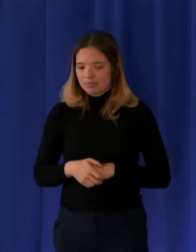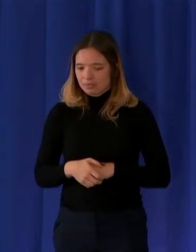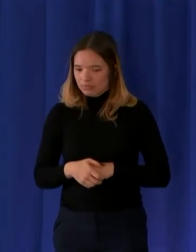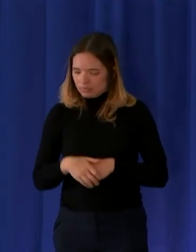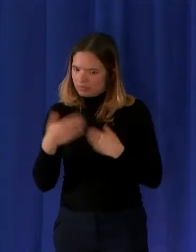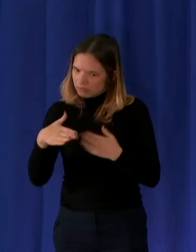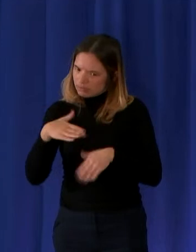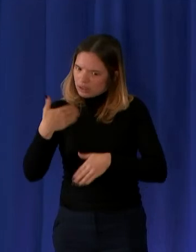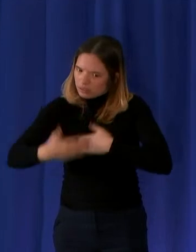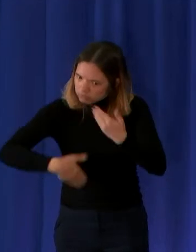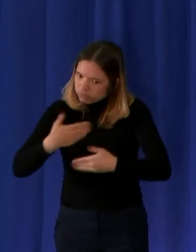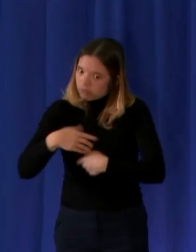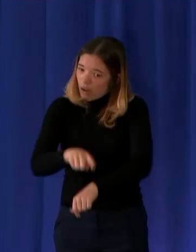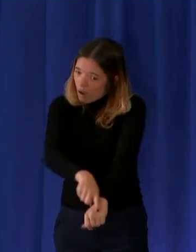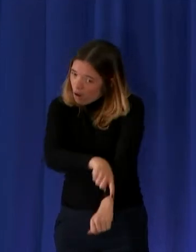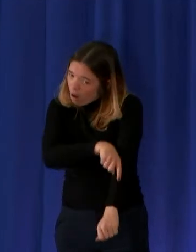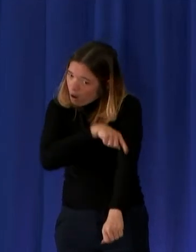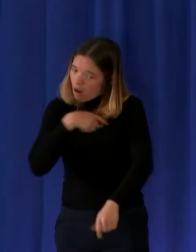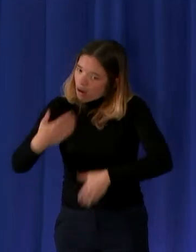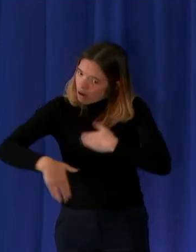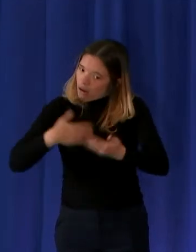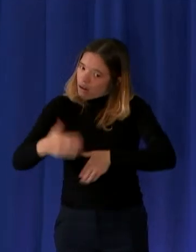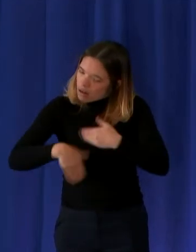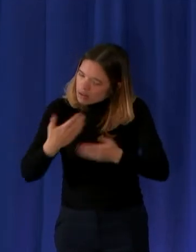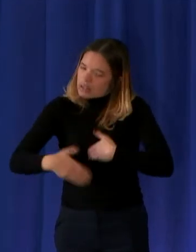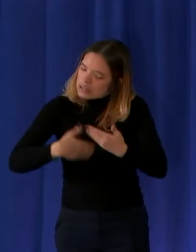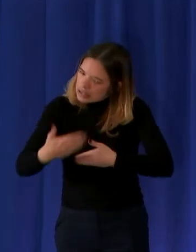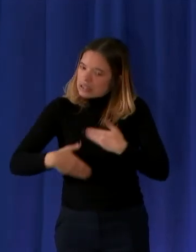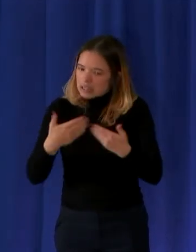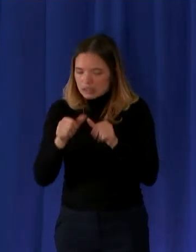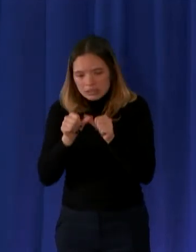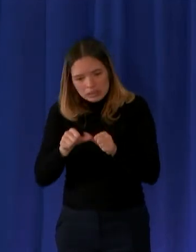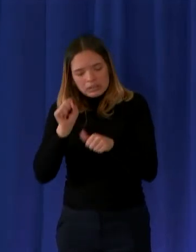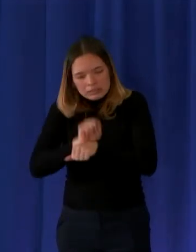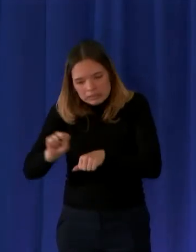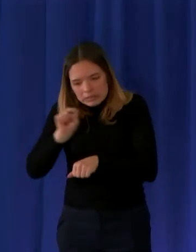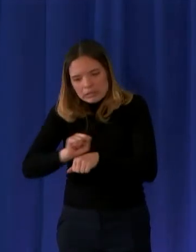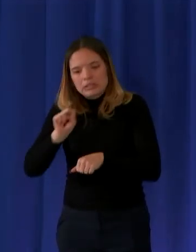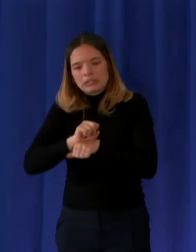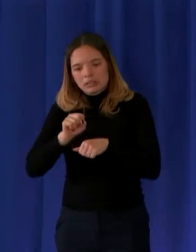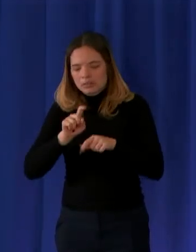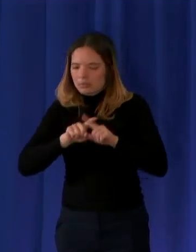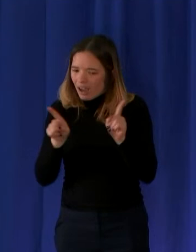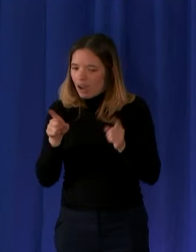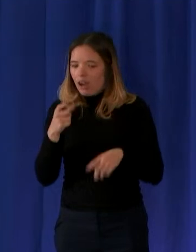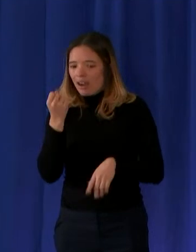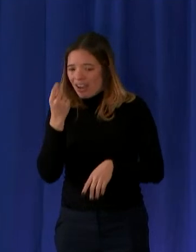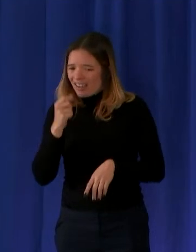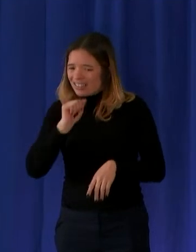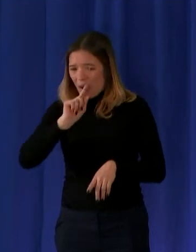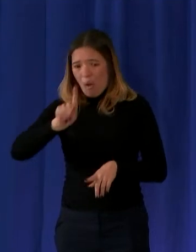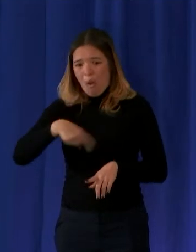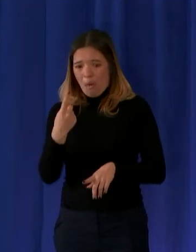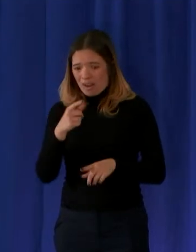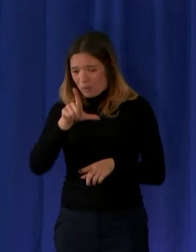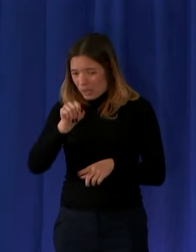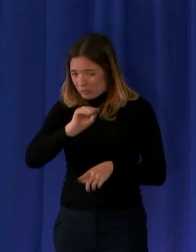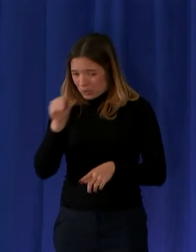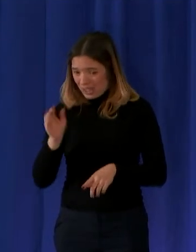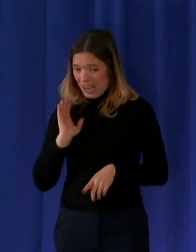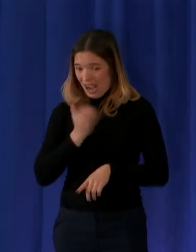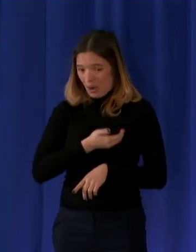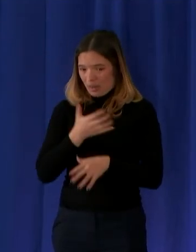way to go in the District of Columbia. You can see here that only about 20% or so of